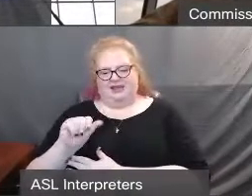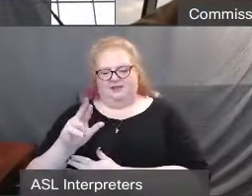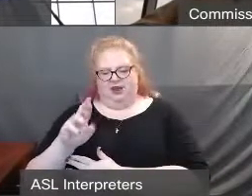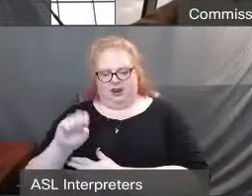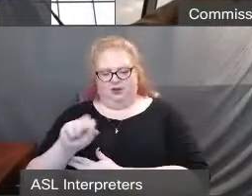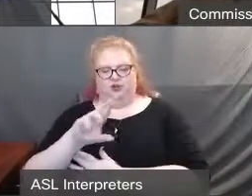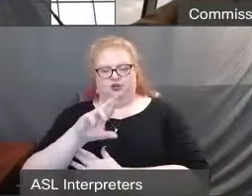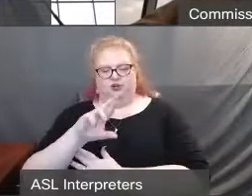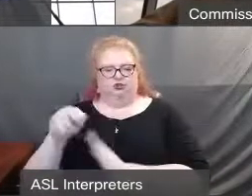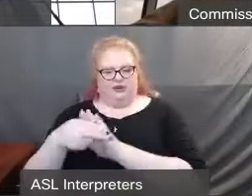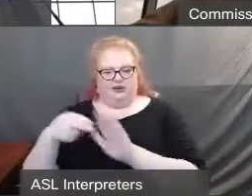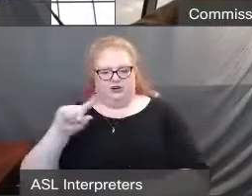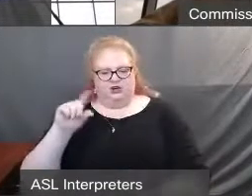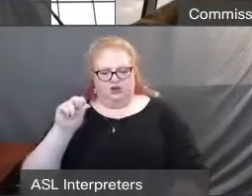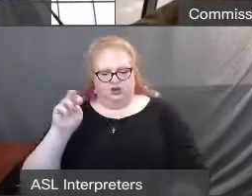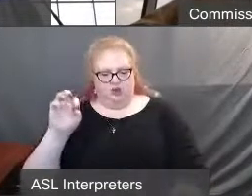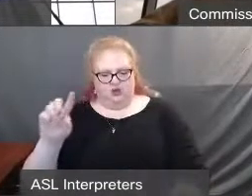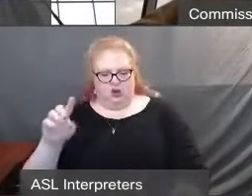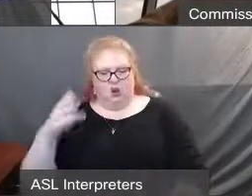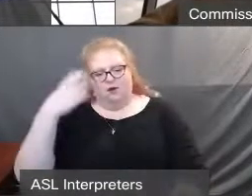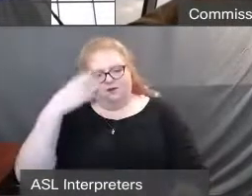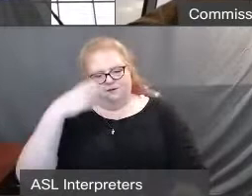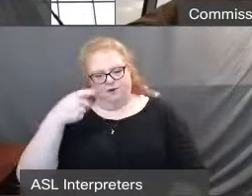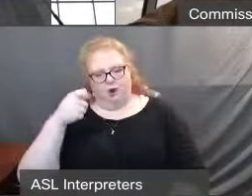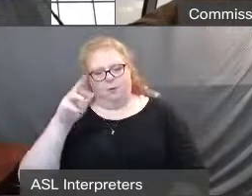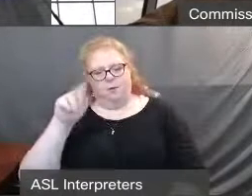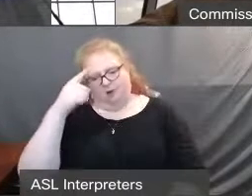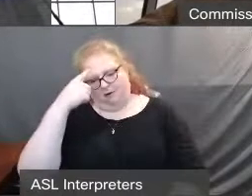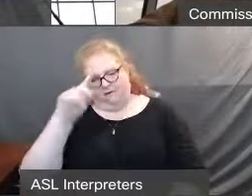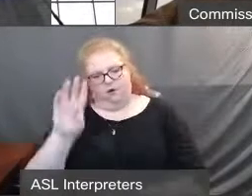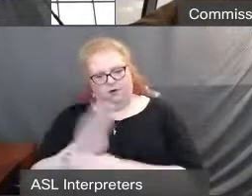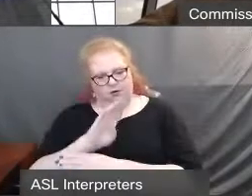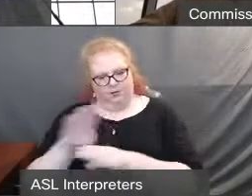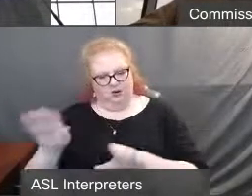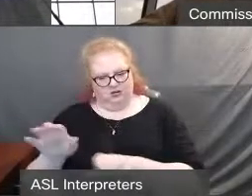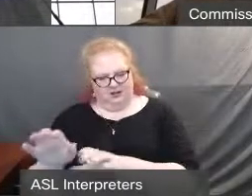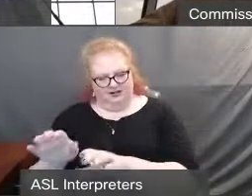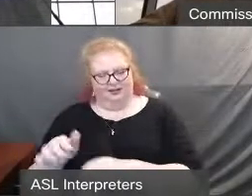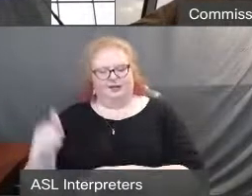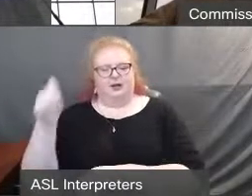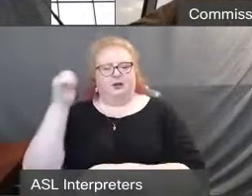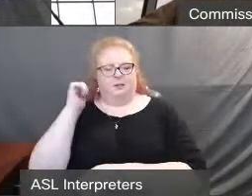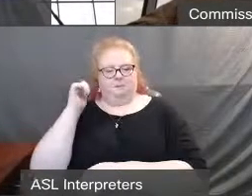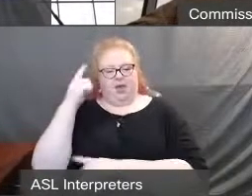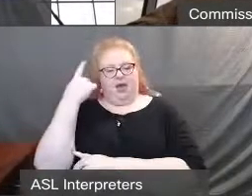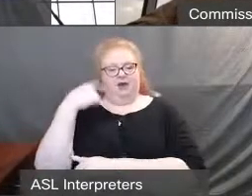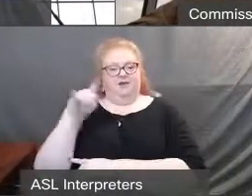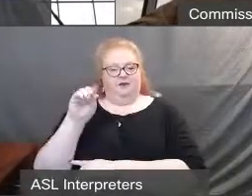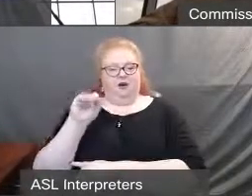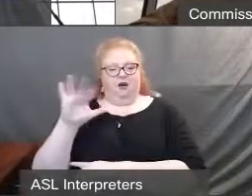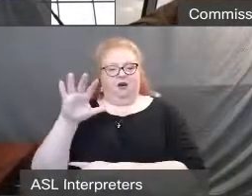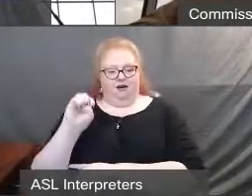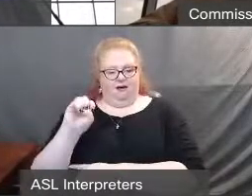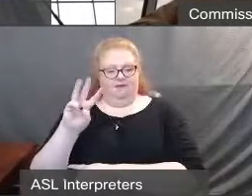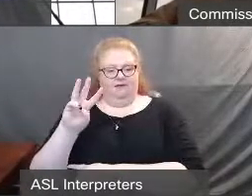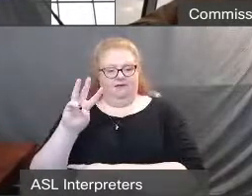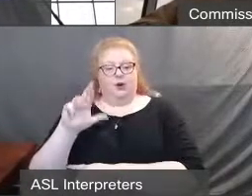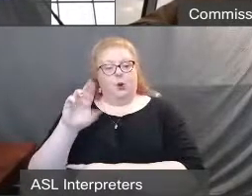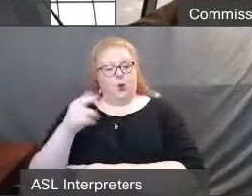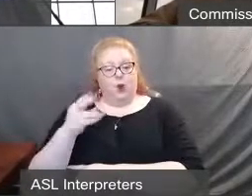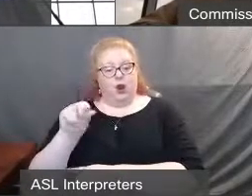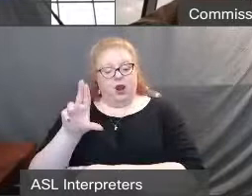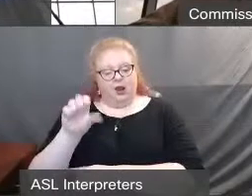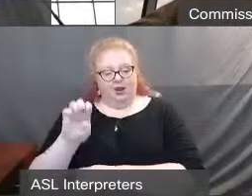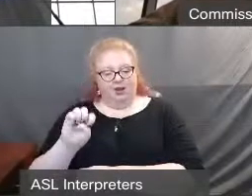rezoned. I got the front part zoned for commercial activity. I got the back part of it zoned for office warehouse, 45,000